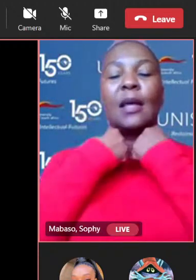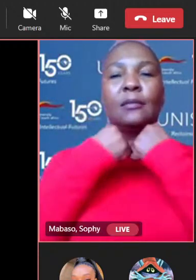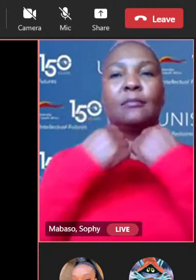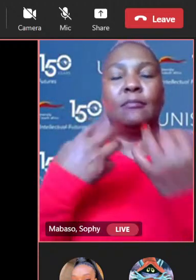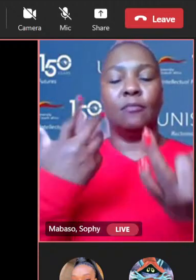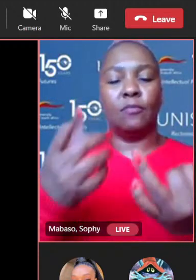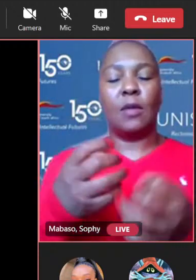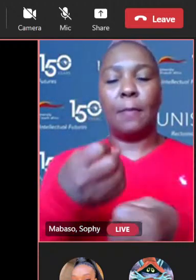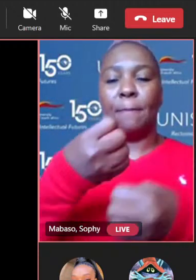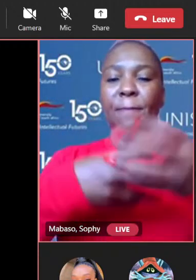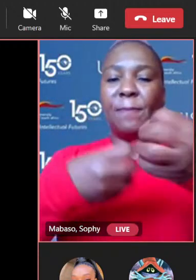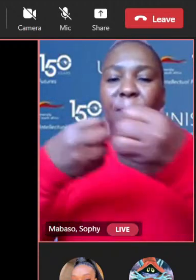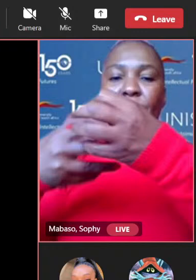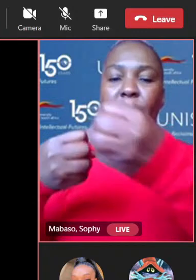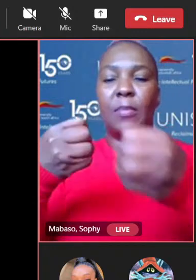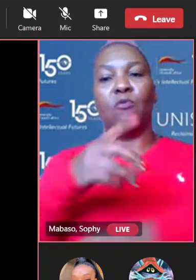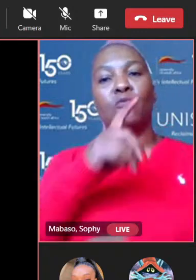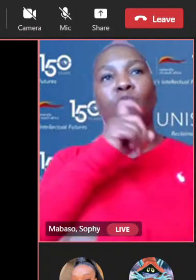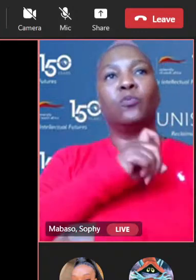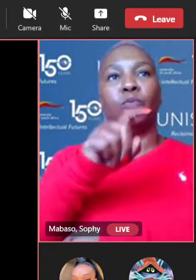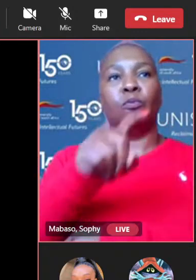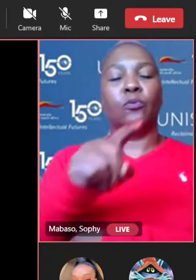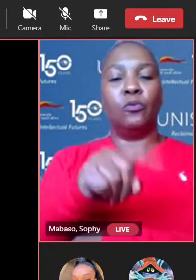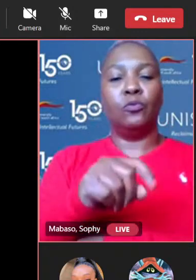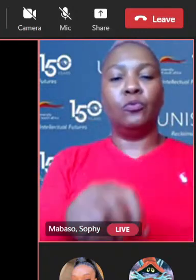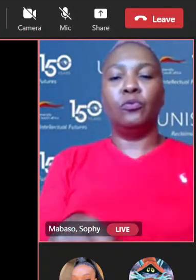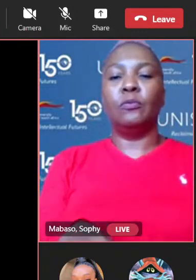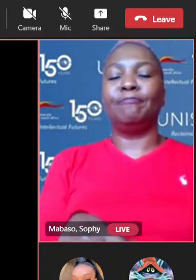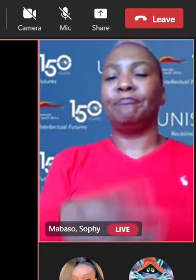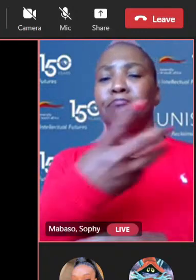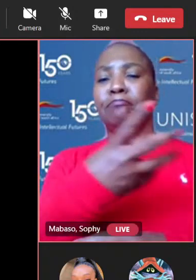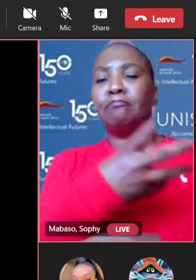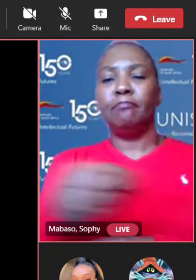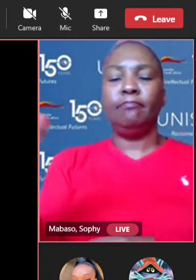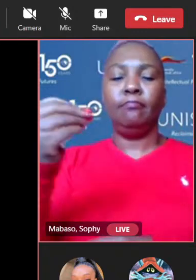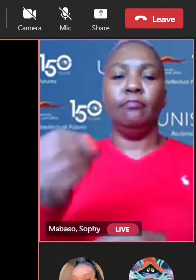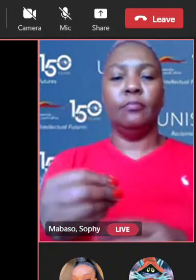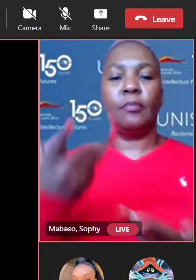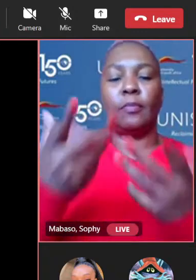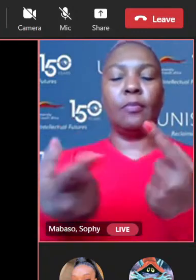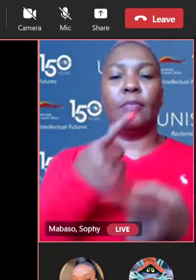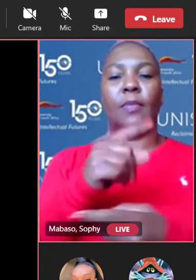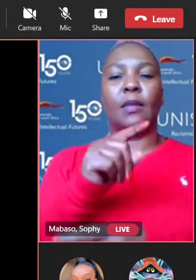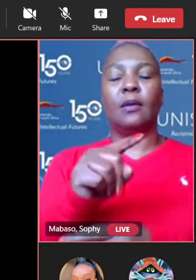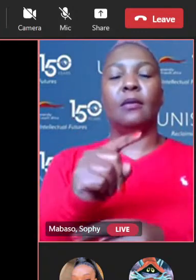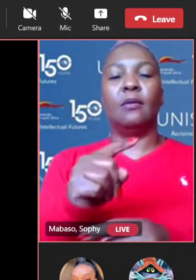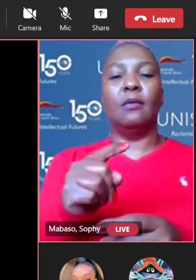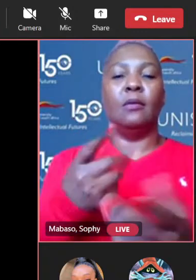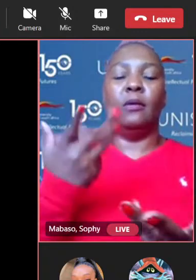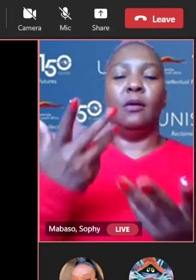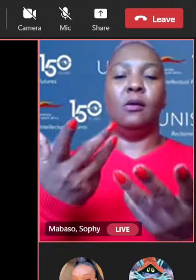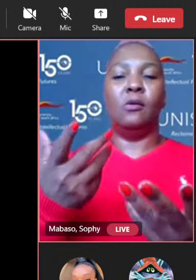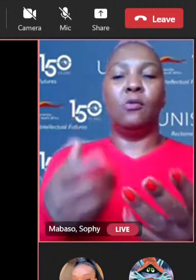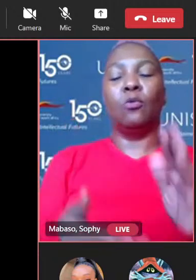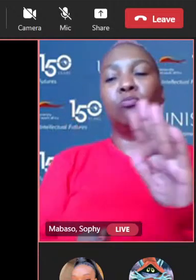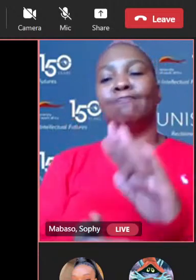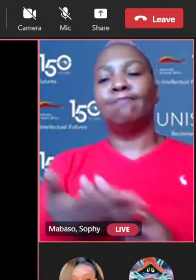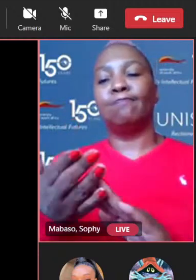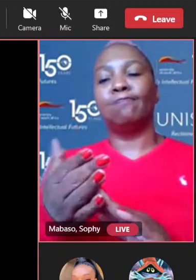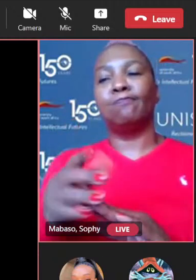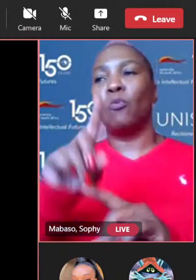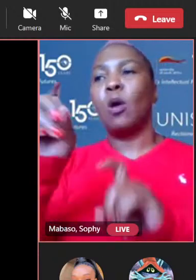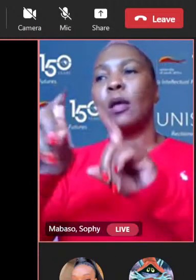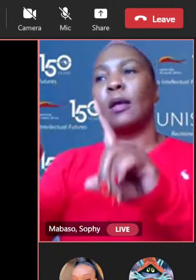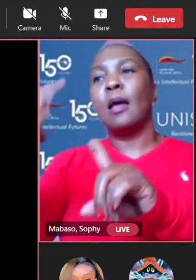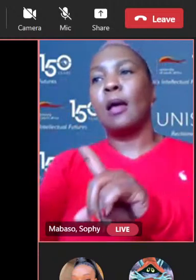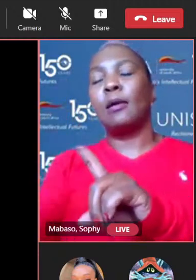so forth, you are prioritized. You don't run out in the other inquiries, because we